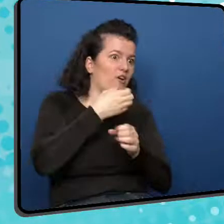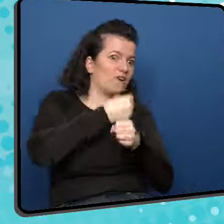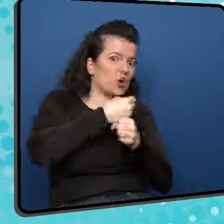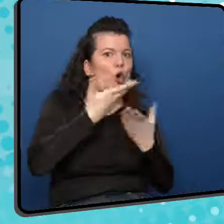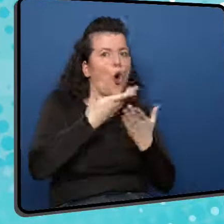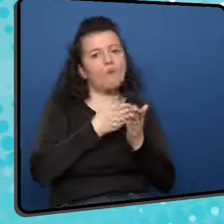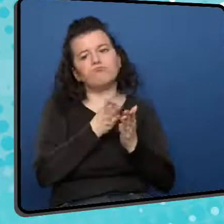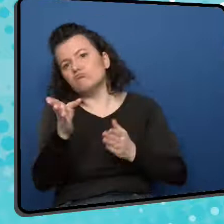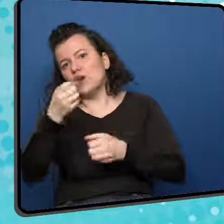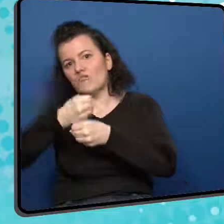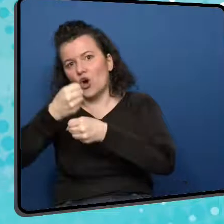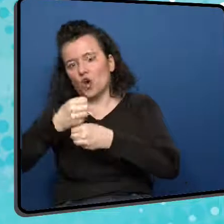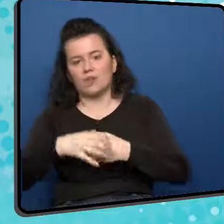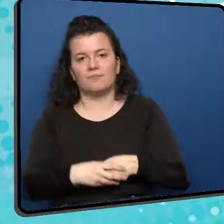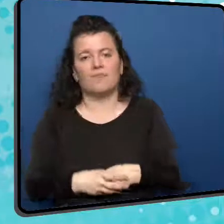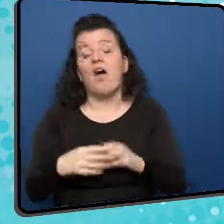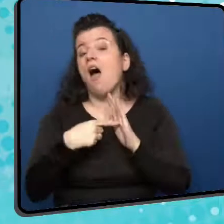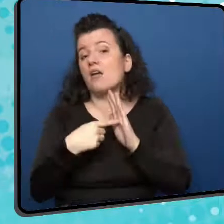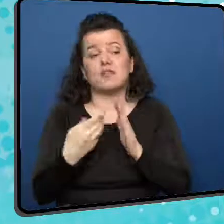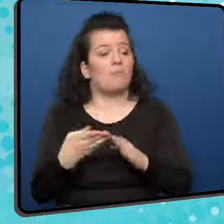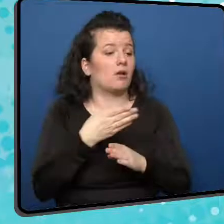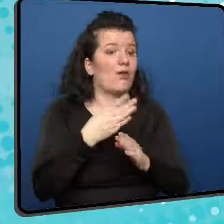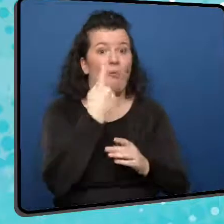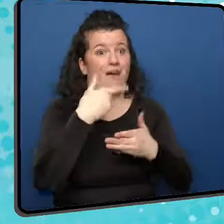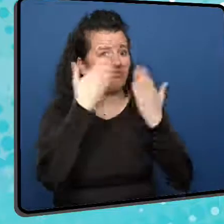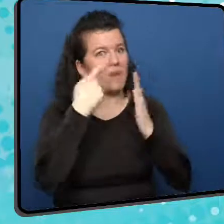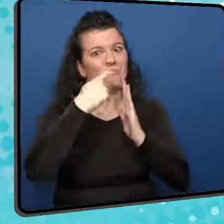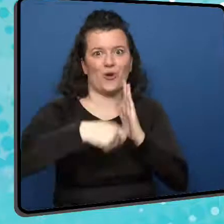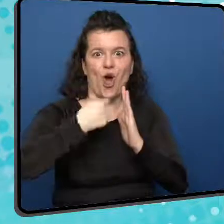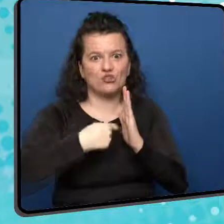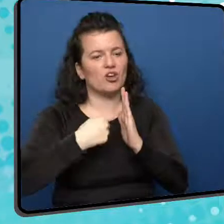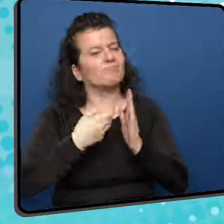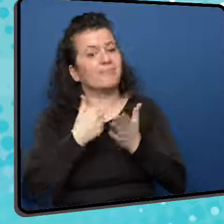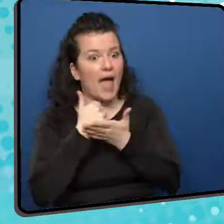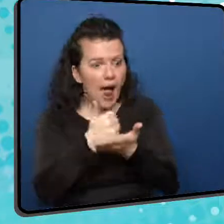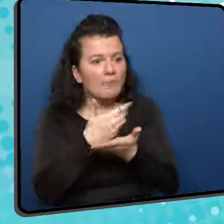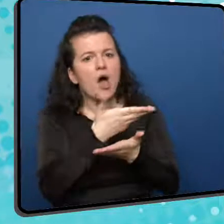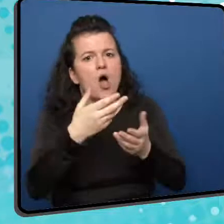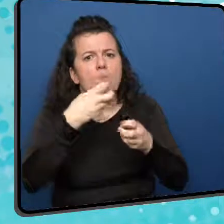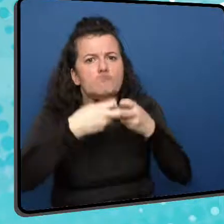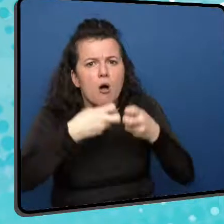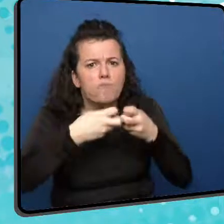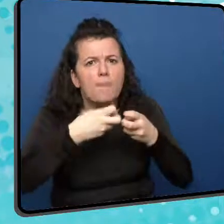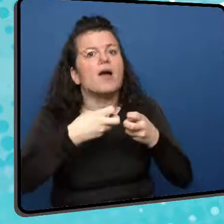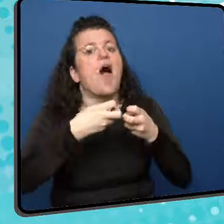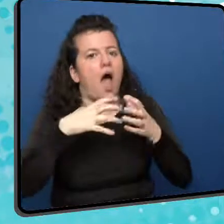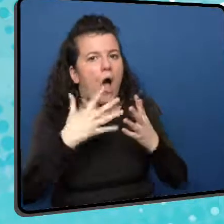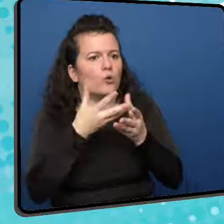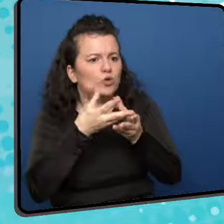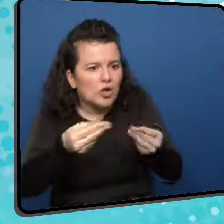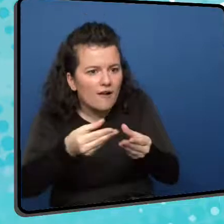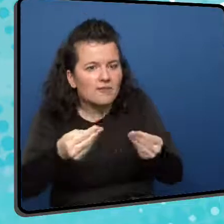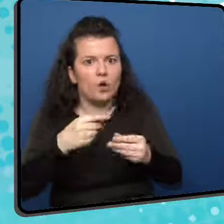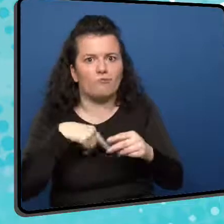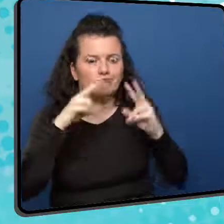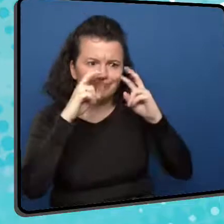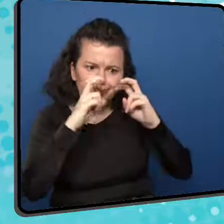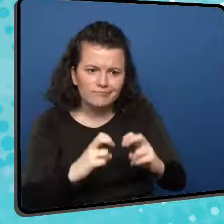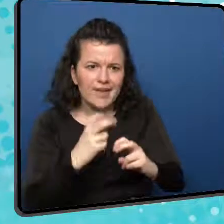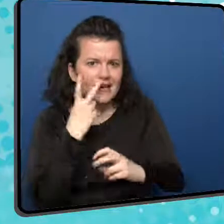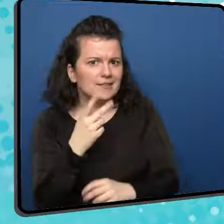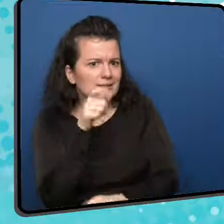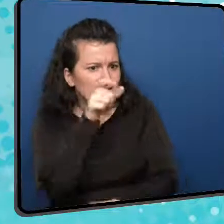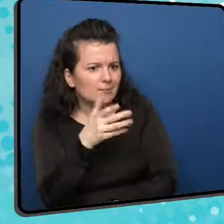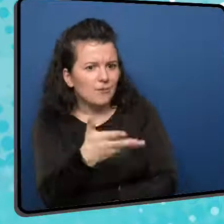a project actually with a customer, helping them solve a particular problem. And that might be looking at, how does a customer churn? When